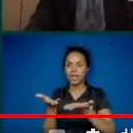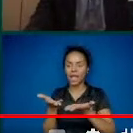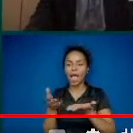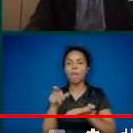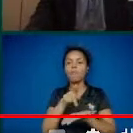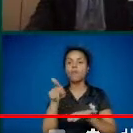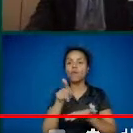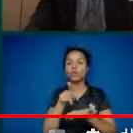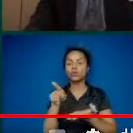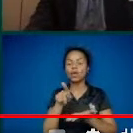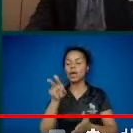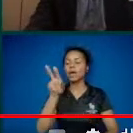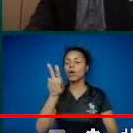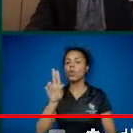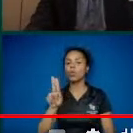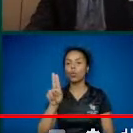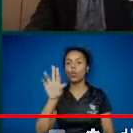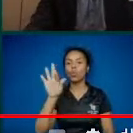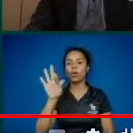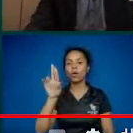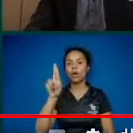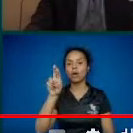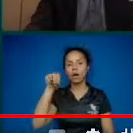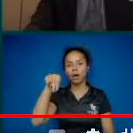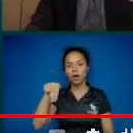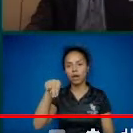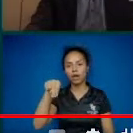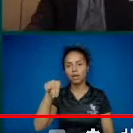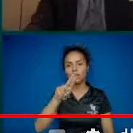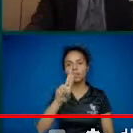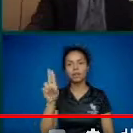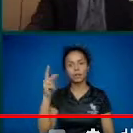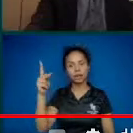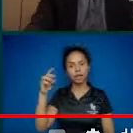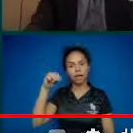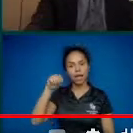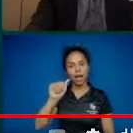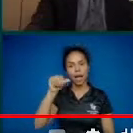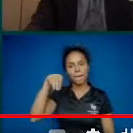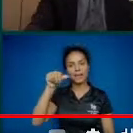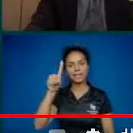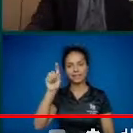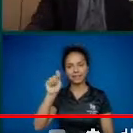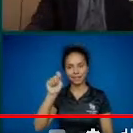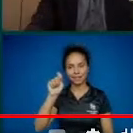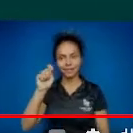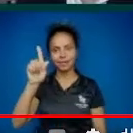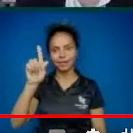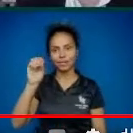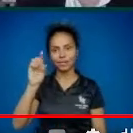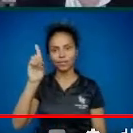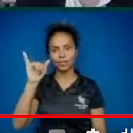We invited the Professor Amanda Goldin to start this presentation.